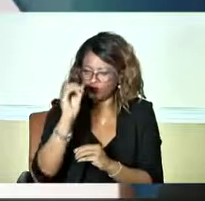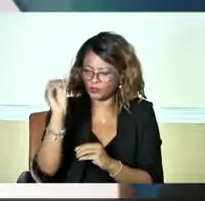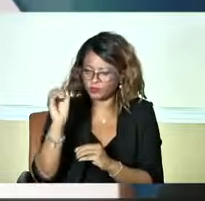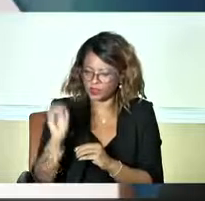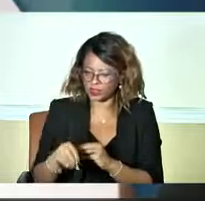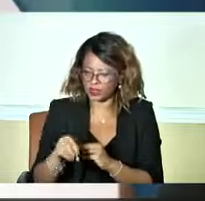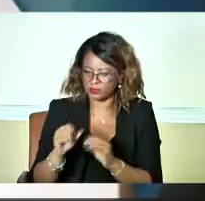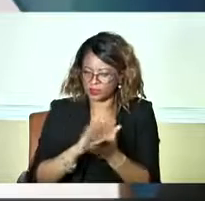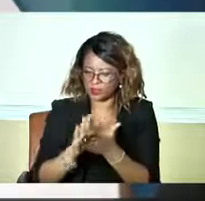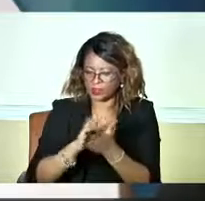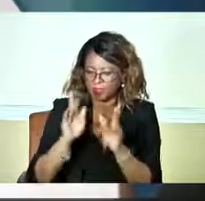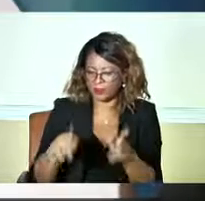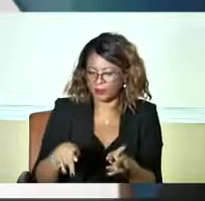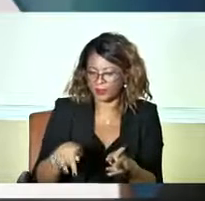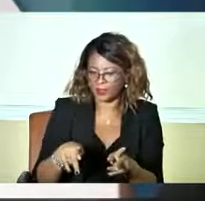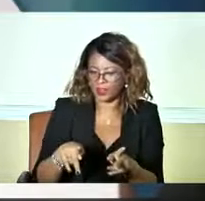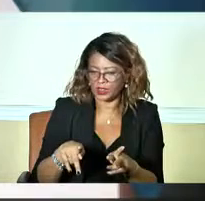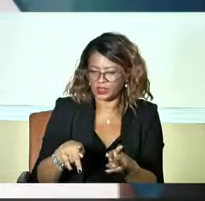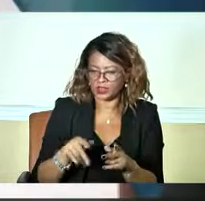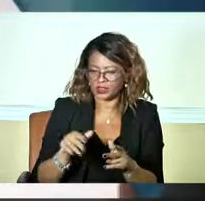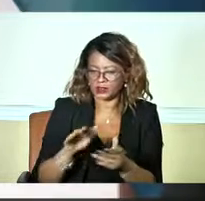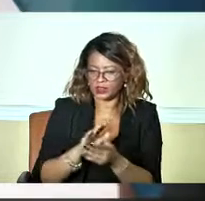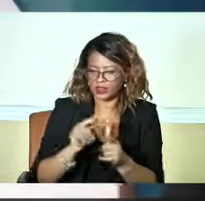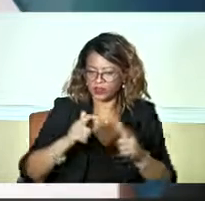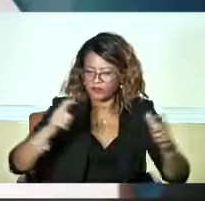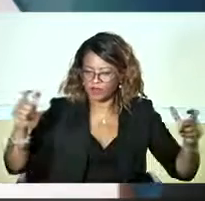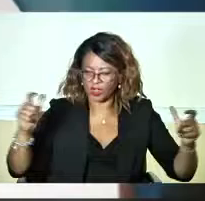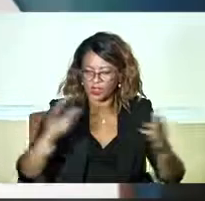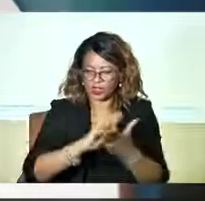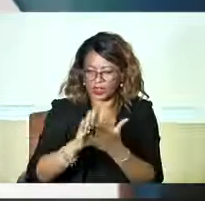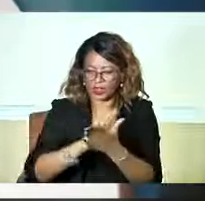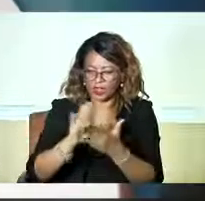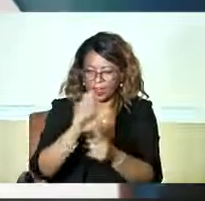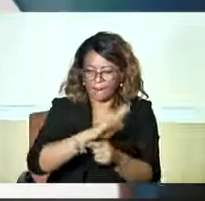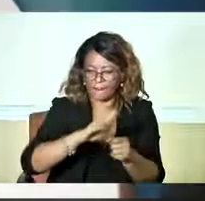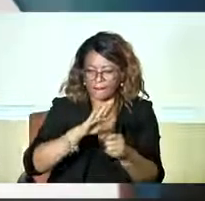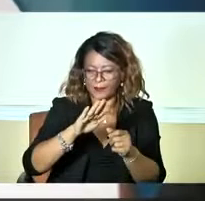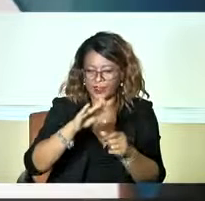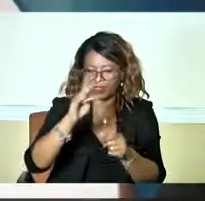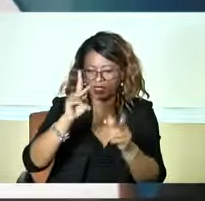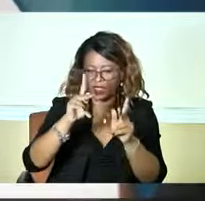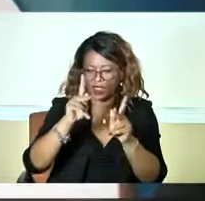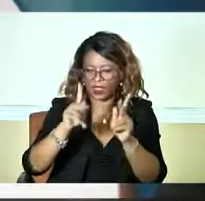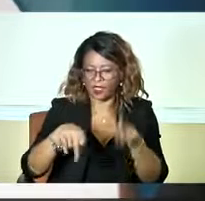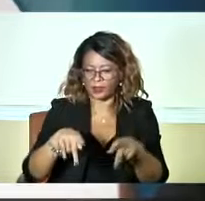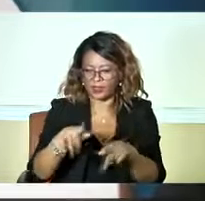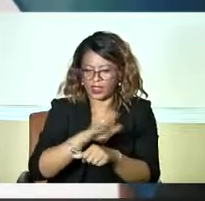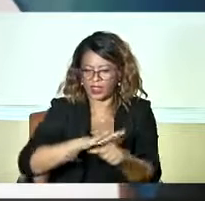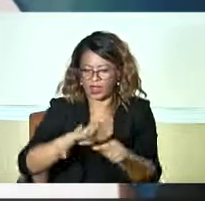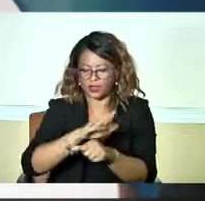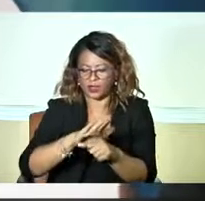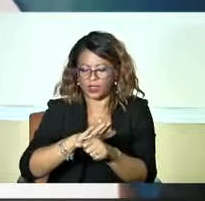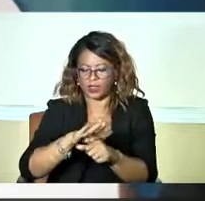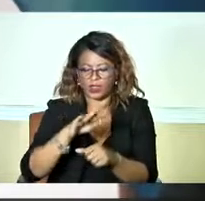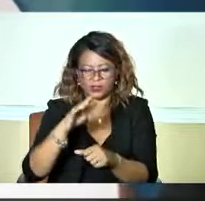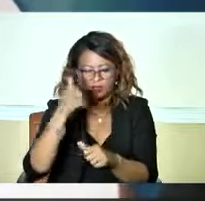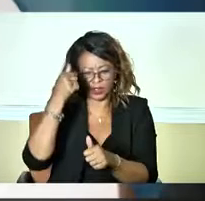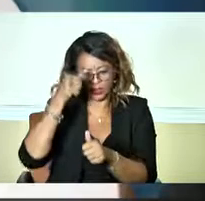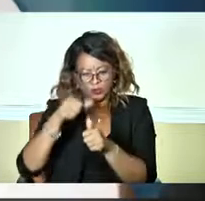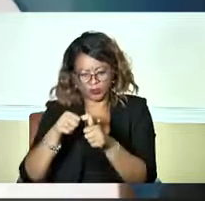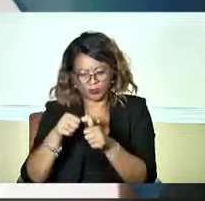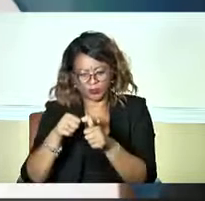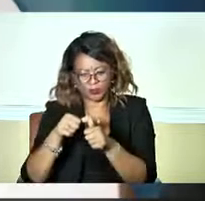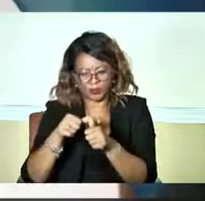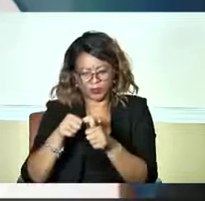up. They have done an extensive cleanup in that area. And I can recall also the Minister